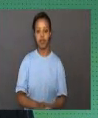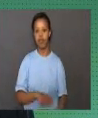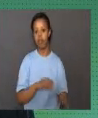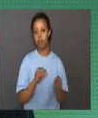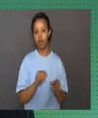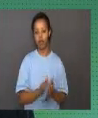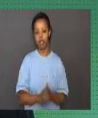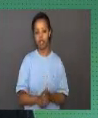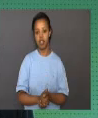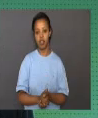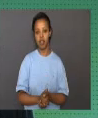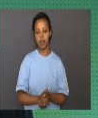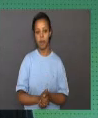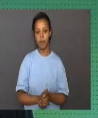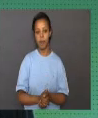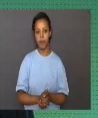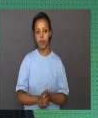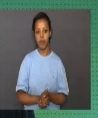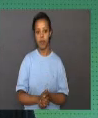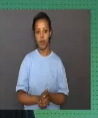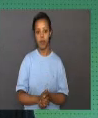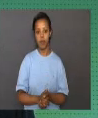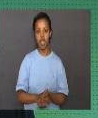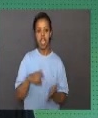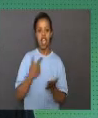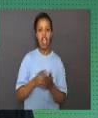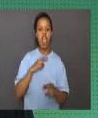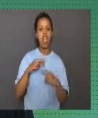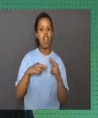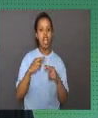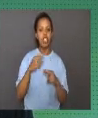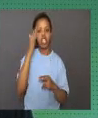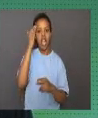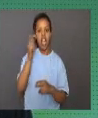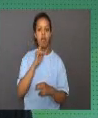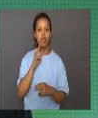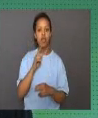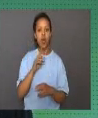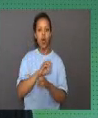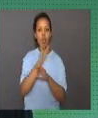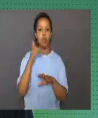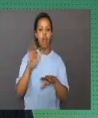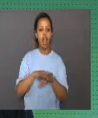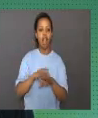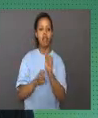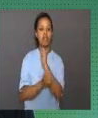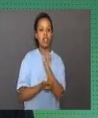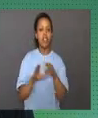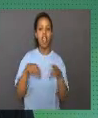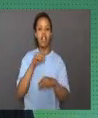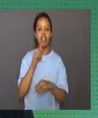Students, why do you think this reaction is called the